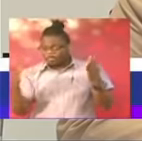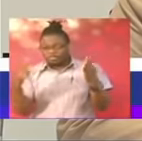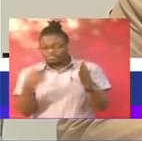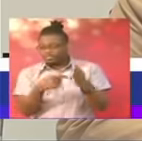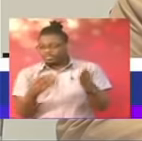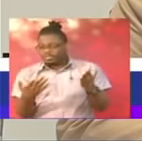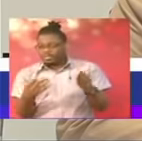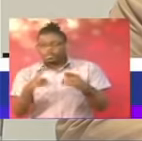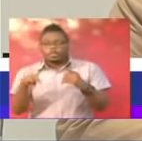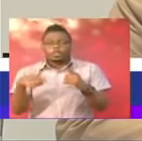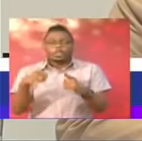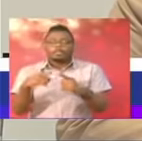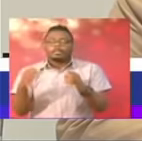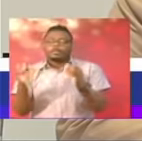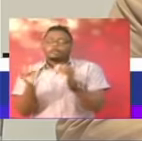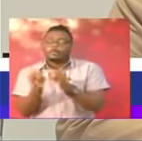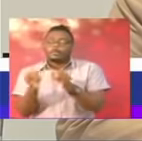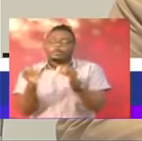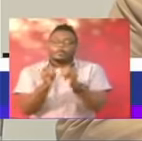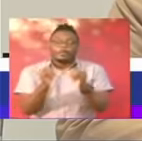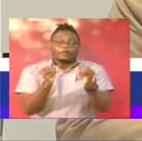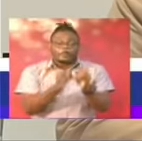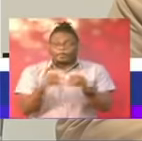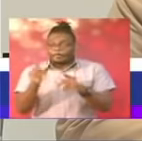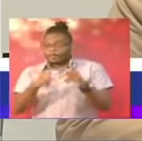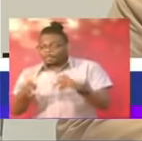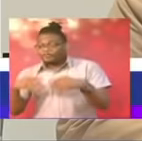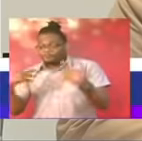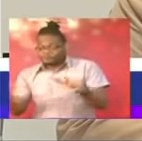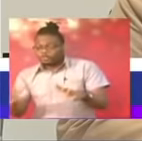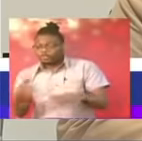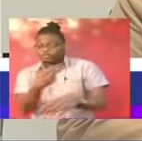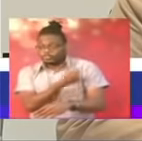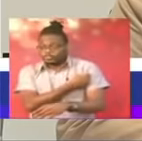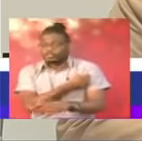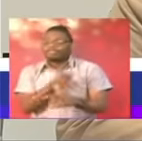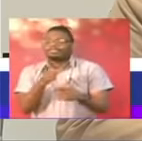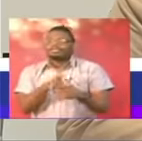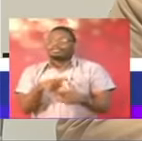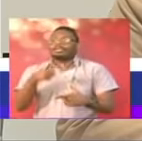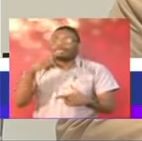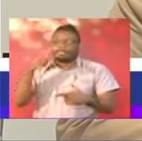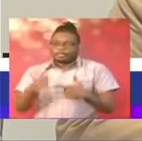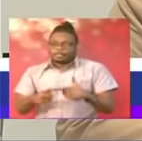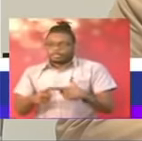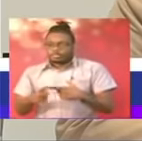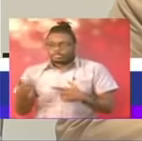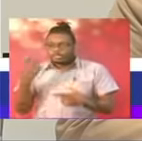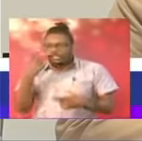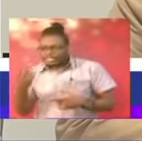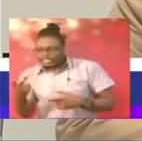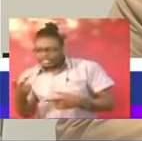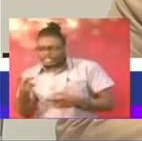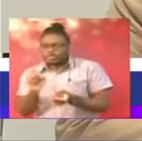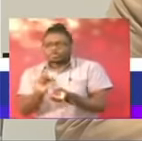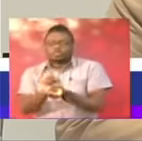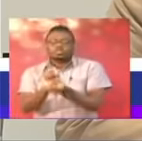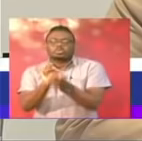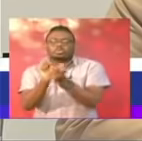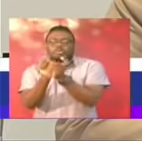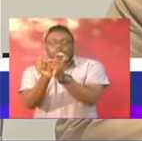more people become vaccinated, then the changes that we see in the actual transmission of the virus,